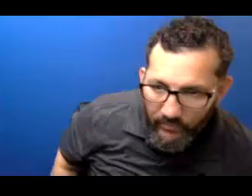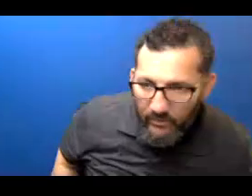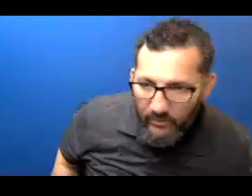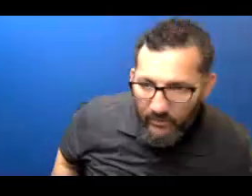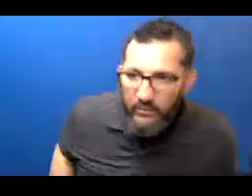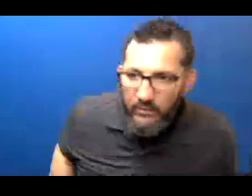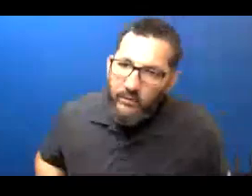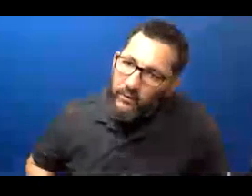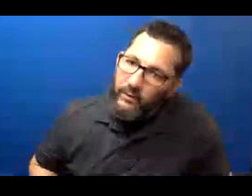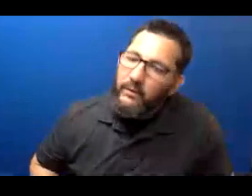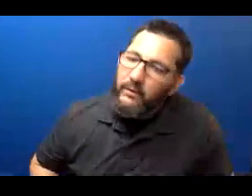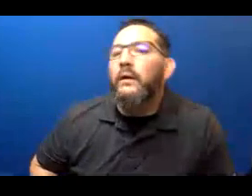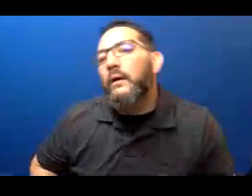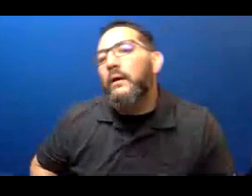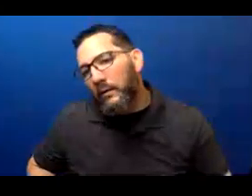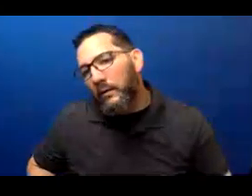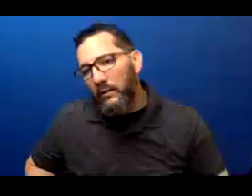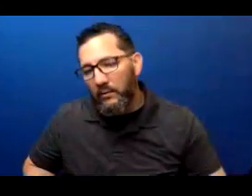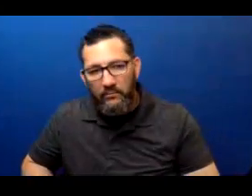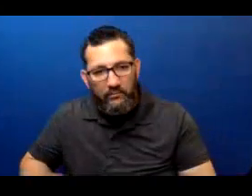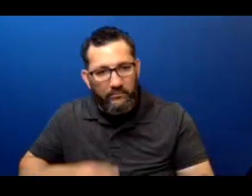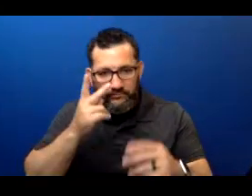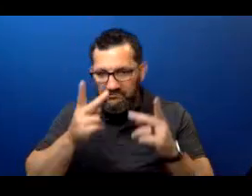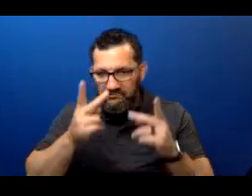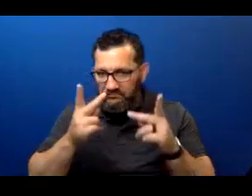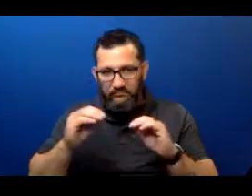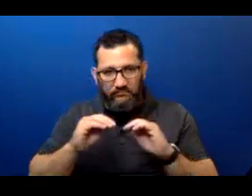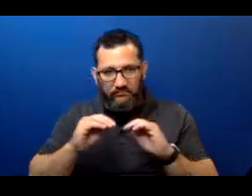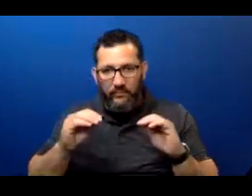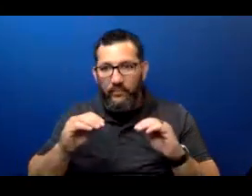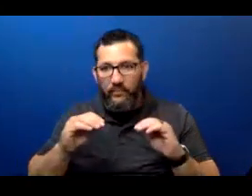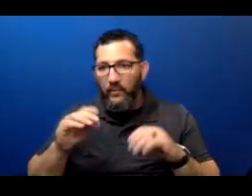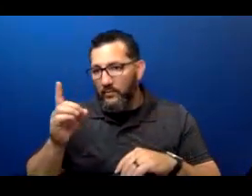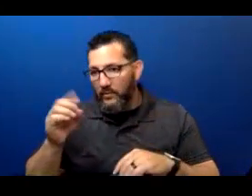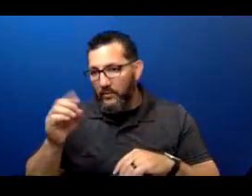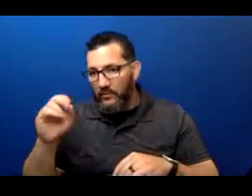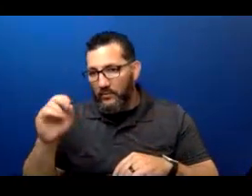I'm currently hearing and seeing none. Ms. Dortch,